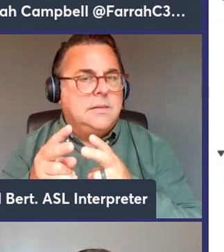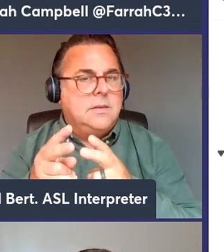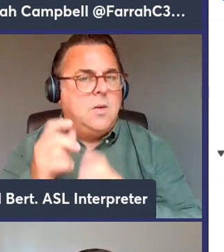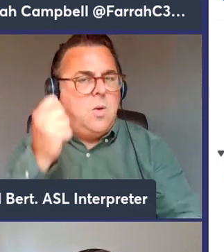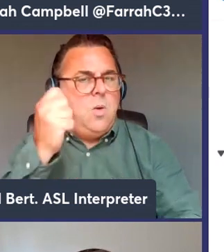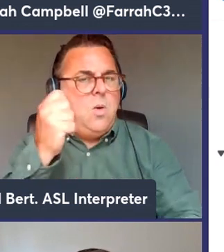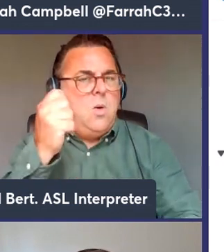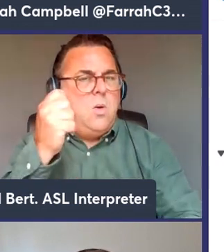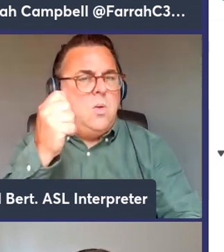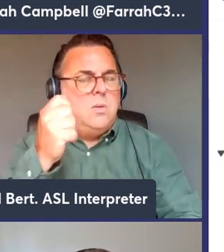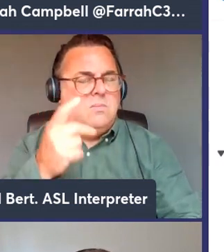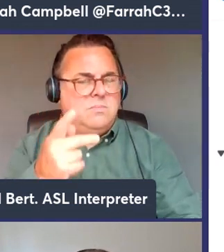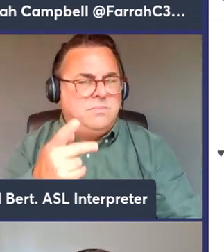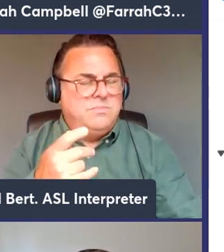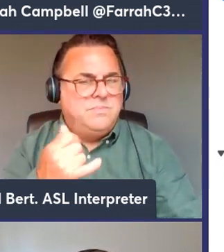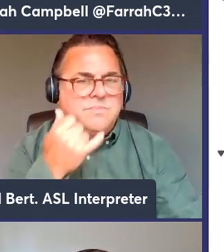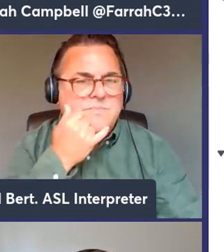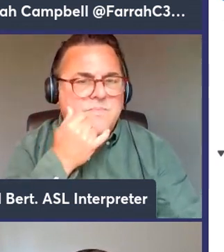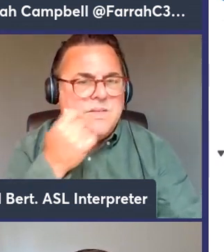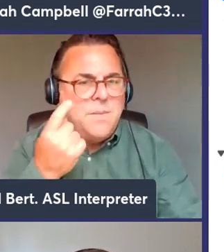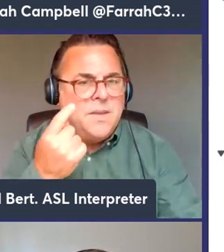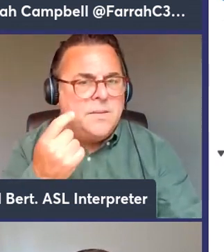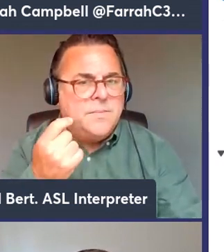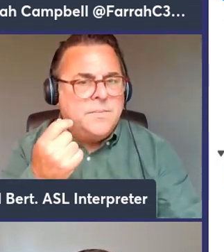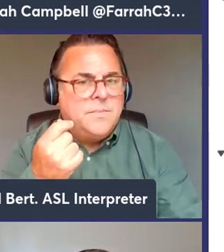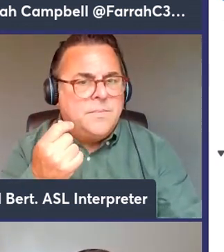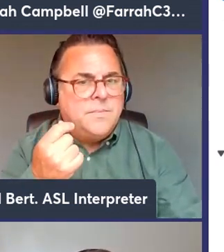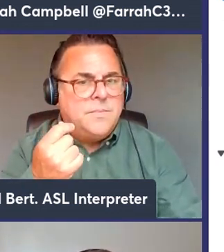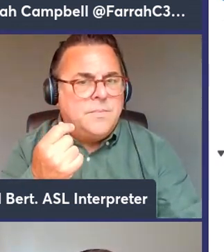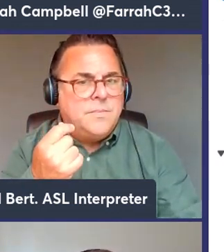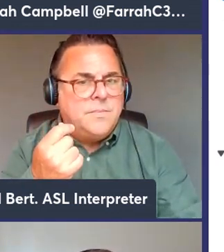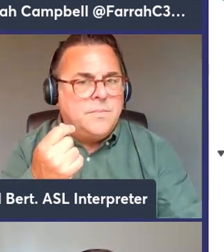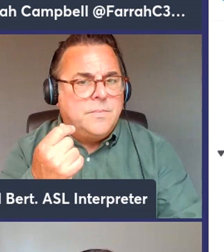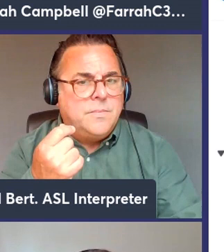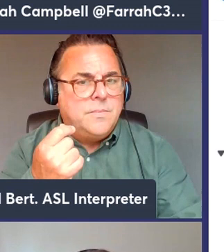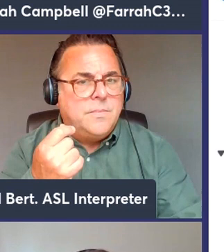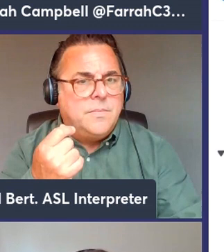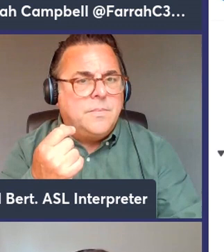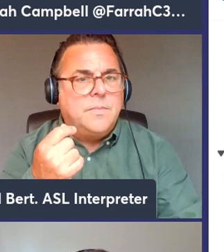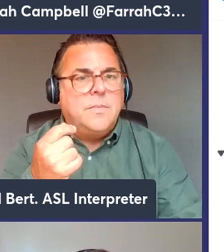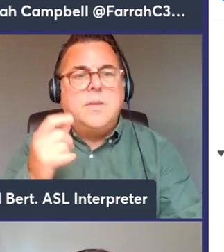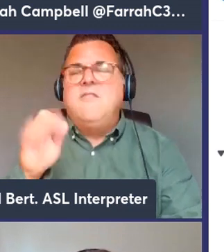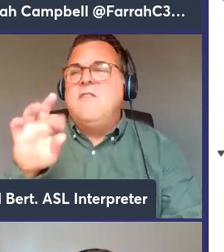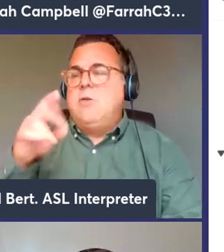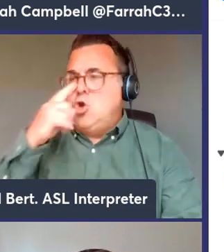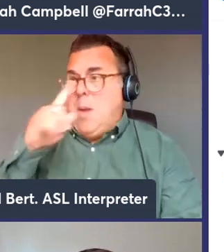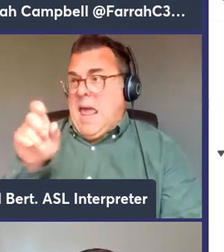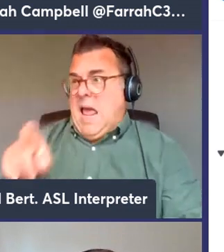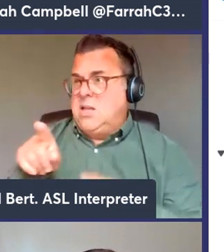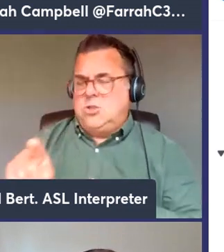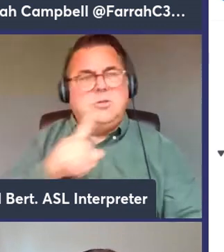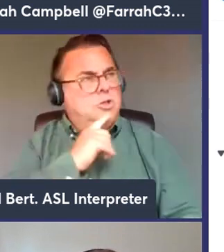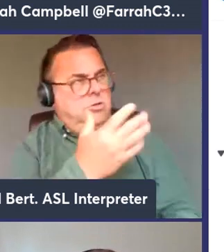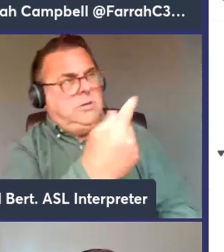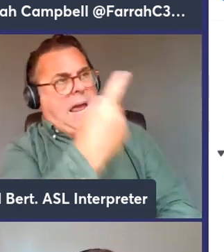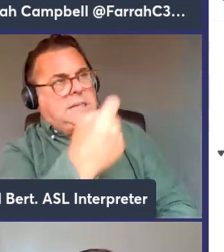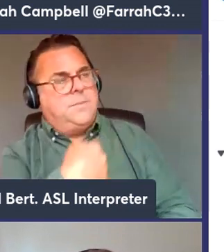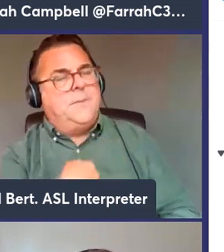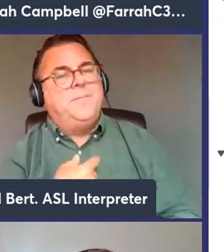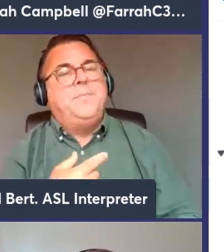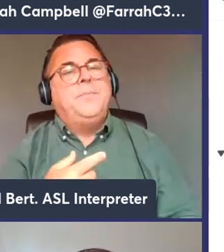hold on. I'm going to see what's going on here. And then maybe I can ask a question as you're doing it. Sure.